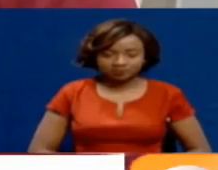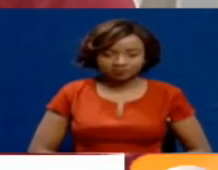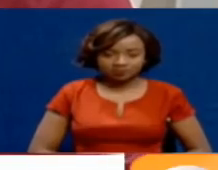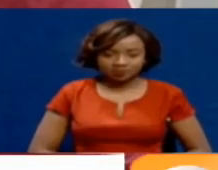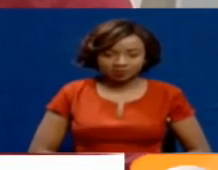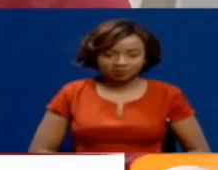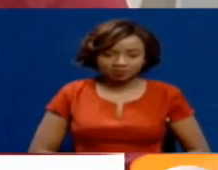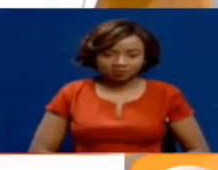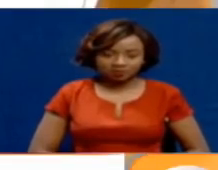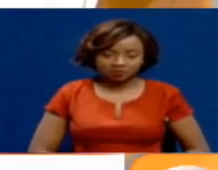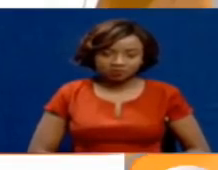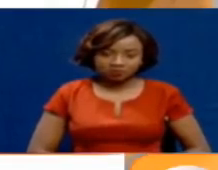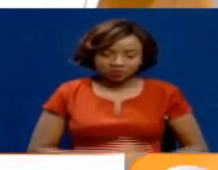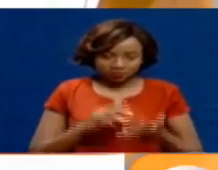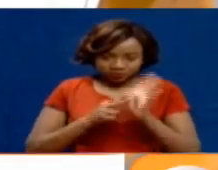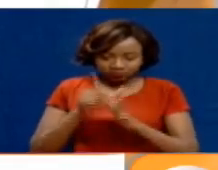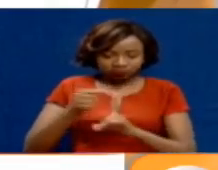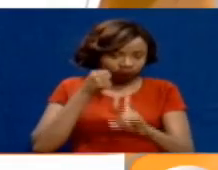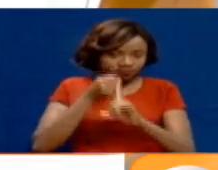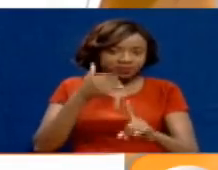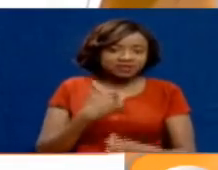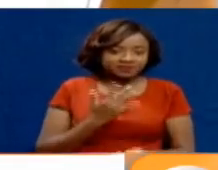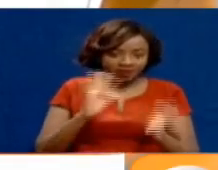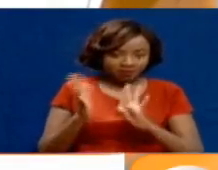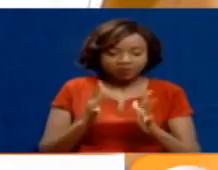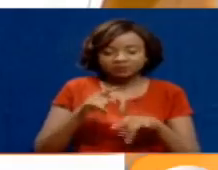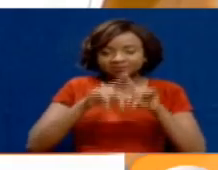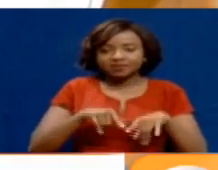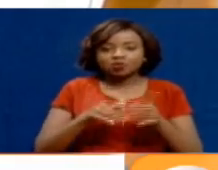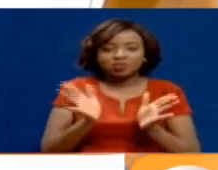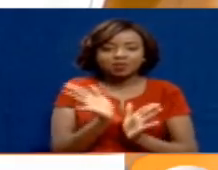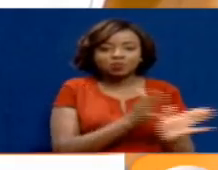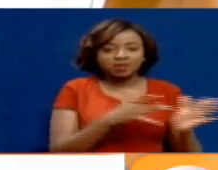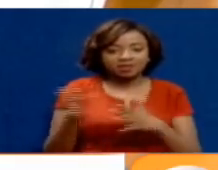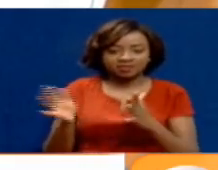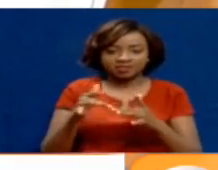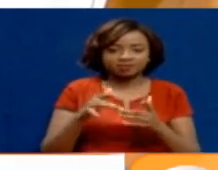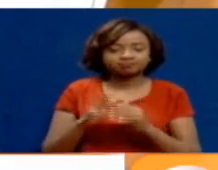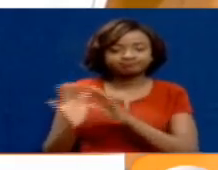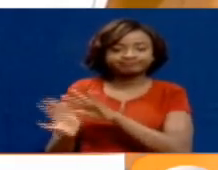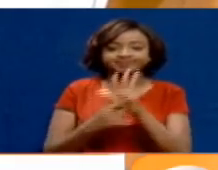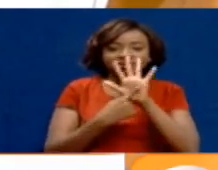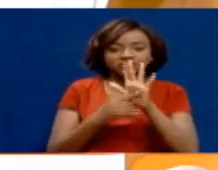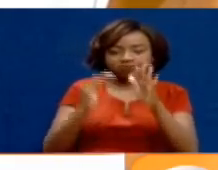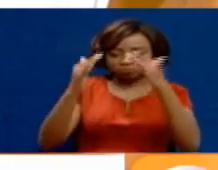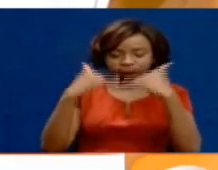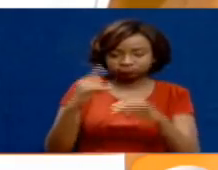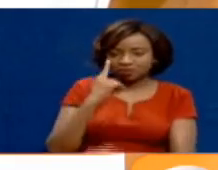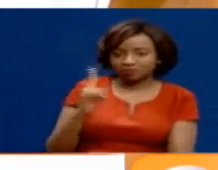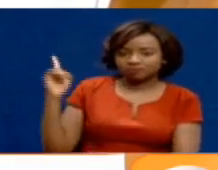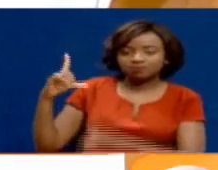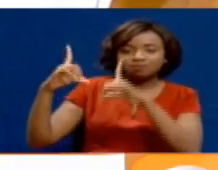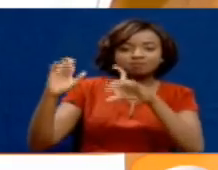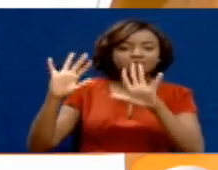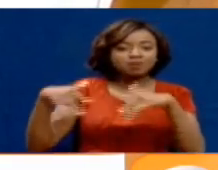temperature, and all that. So that also has an impact, depending on the climate around. Yes. Okay. Let's take a look at the other graphic in terms